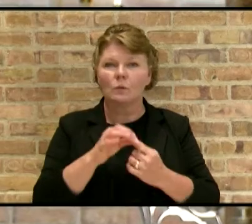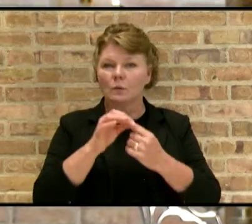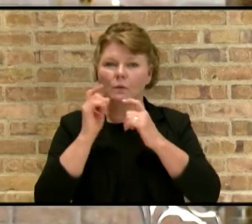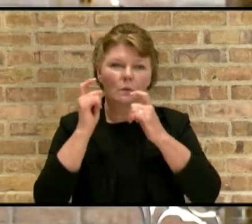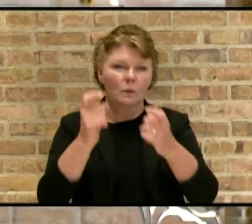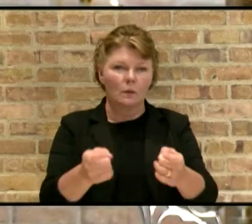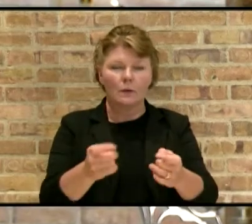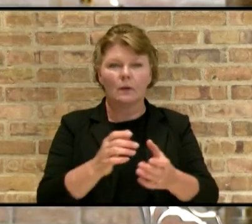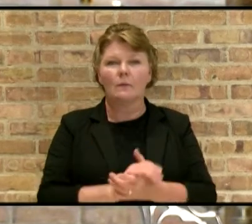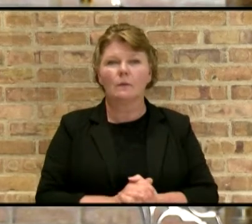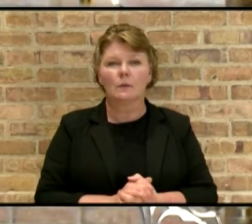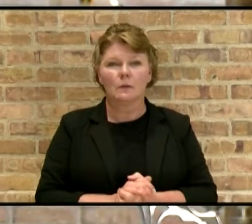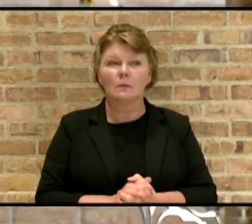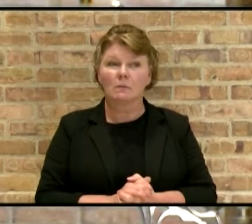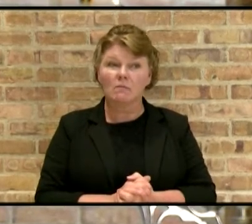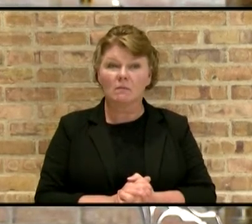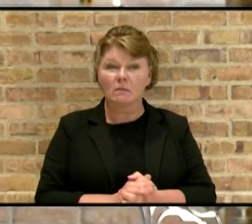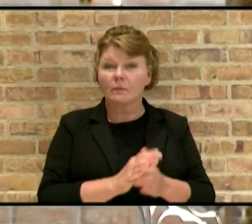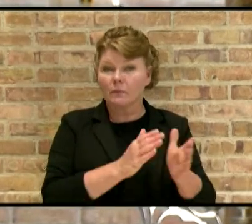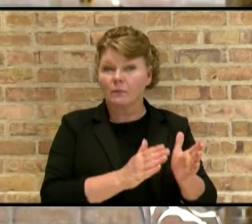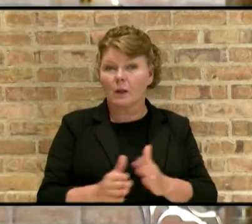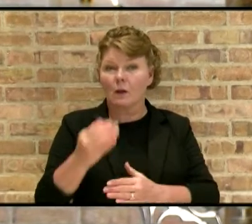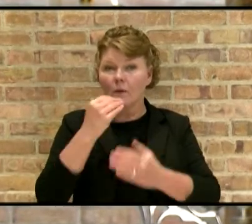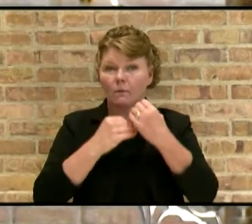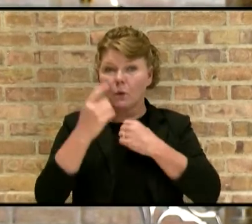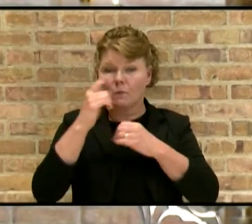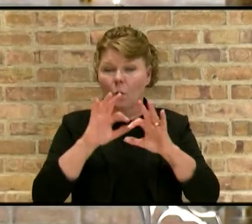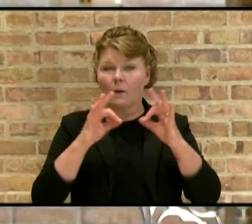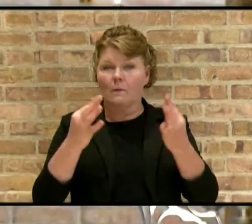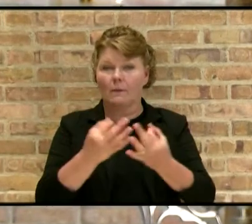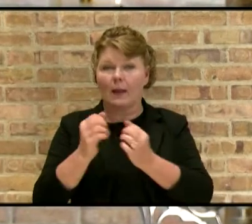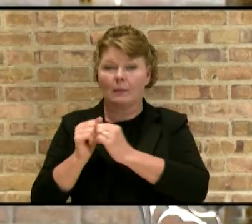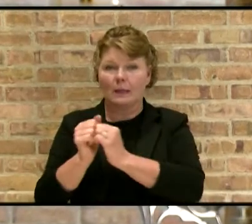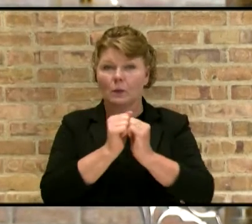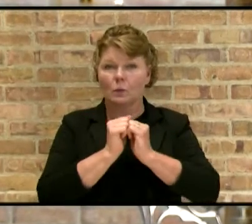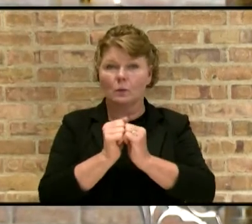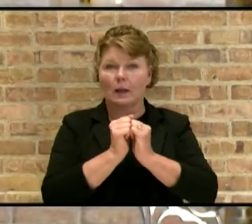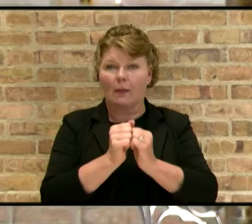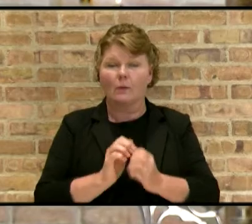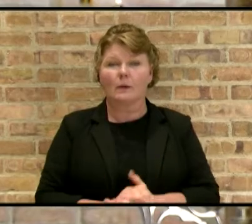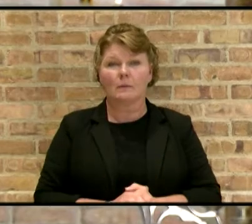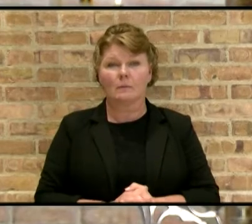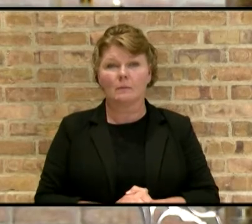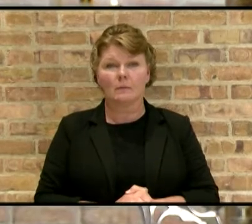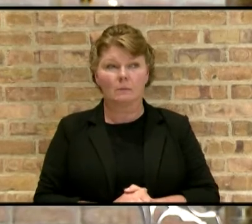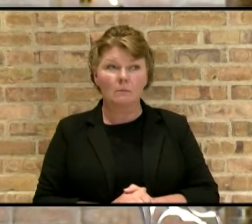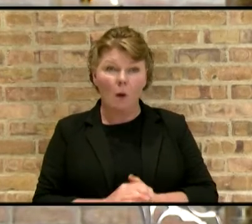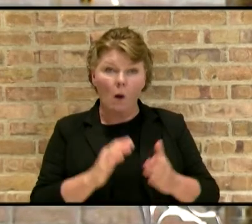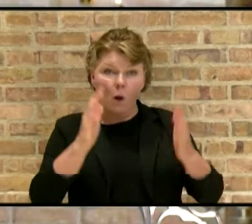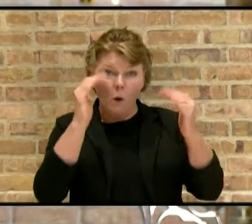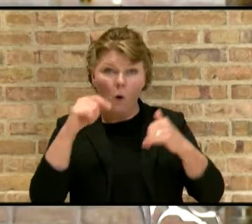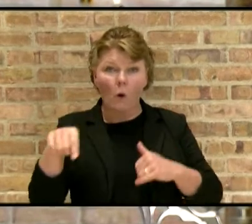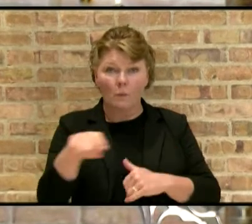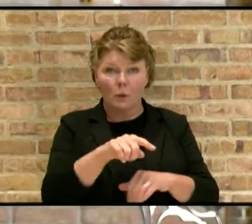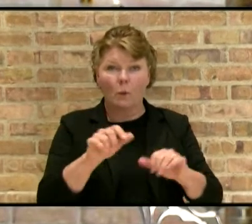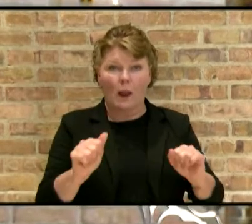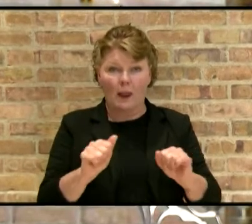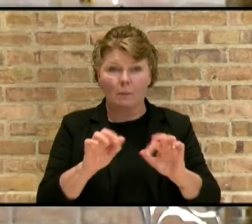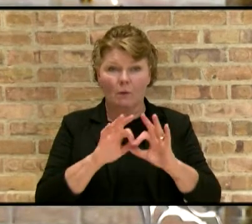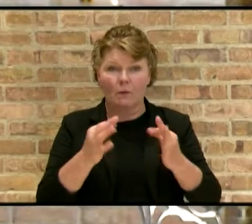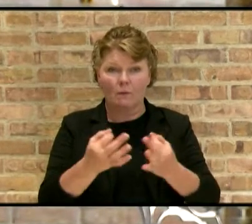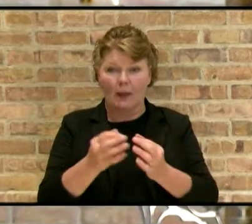gifts. And we even prepared food for a family gathering. I hope you were able to be with your loved